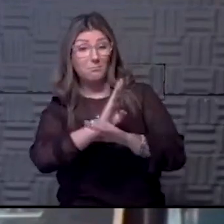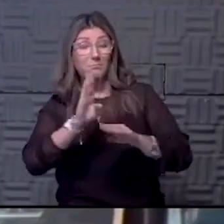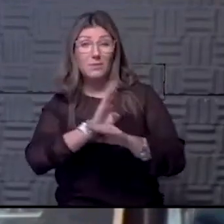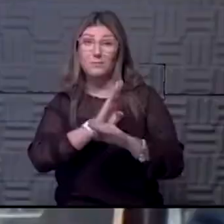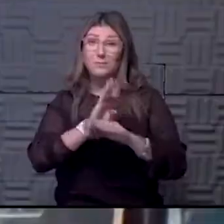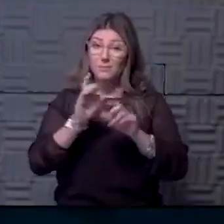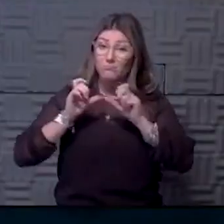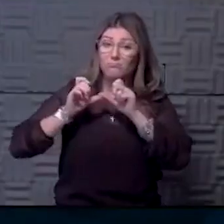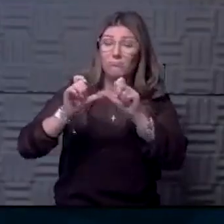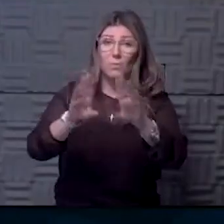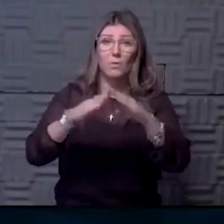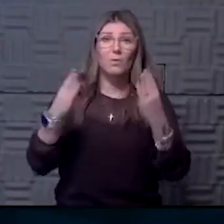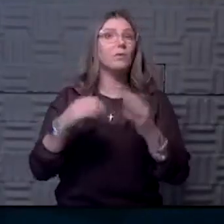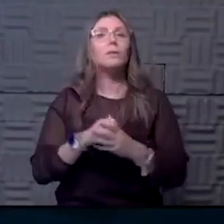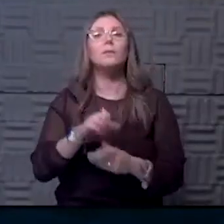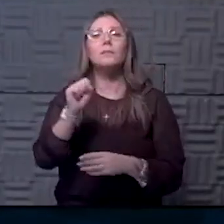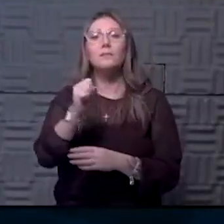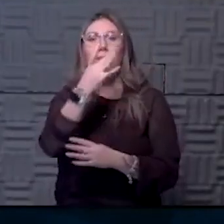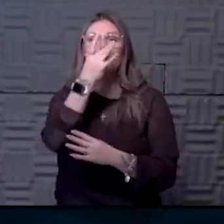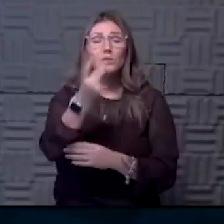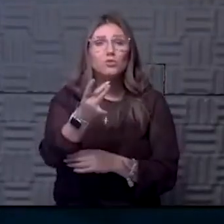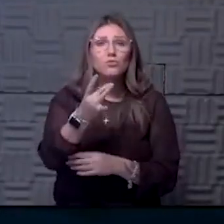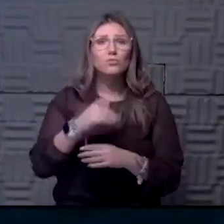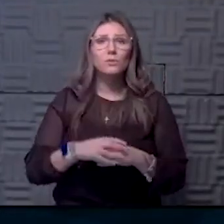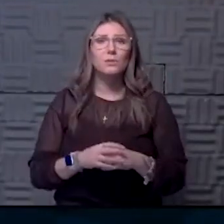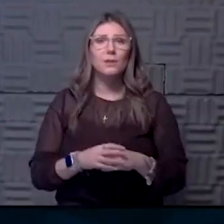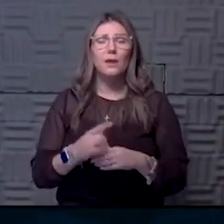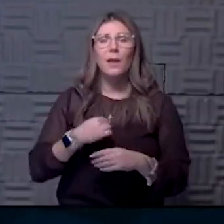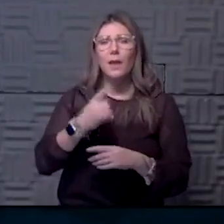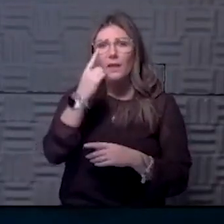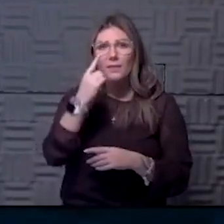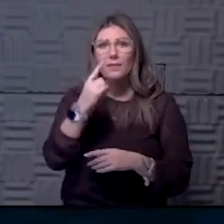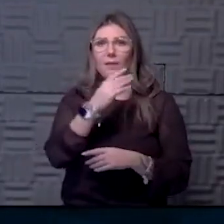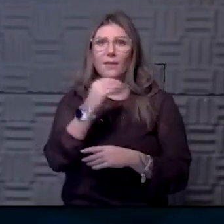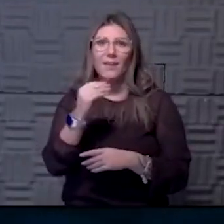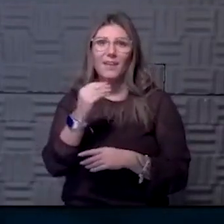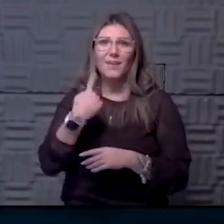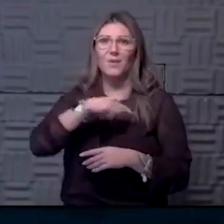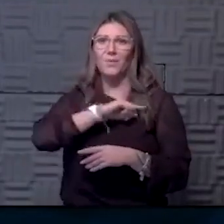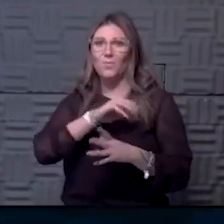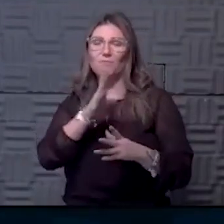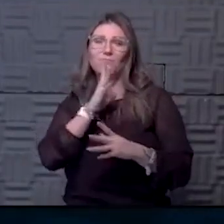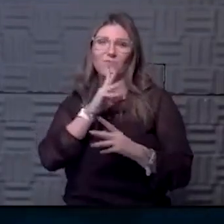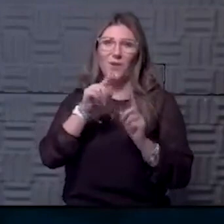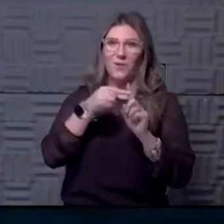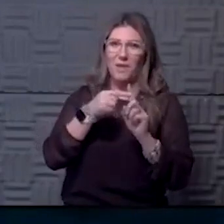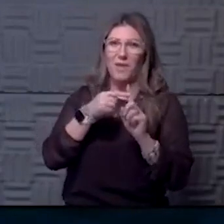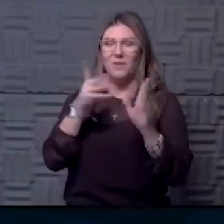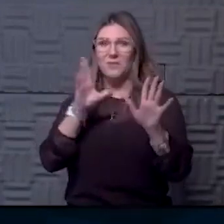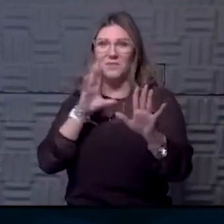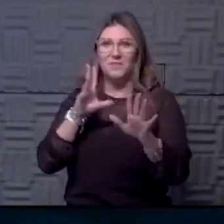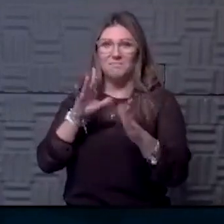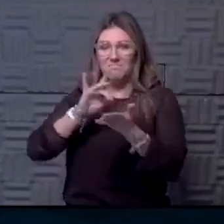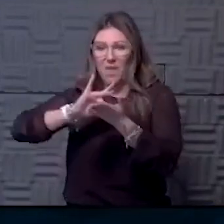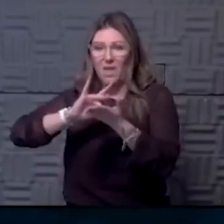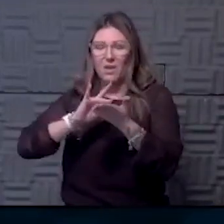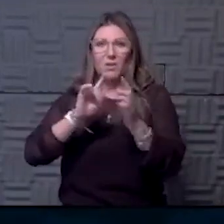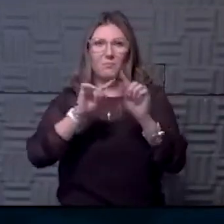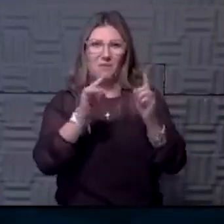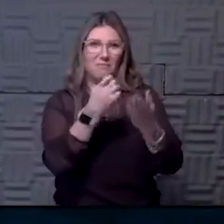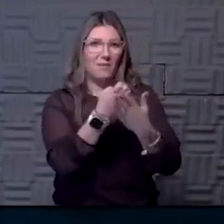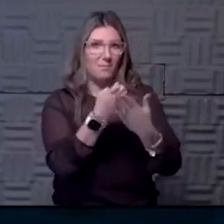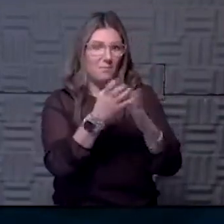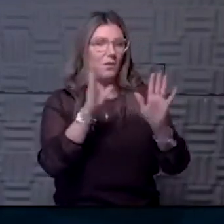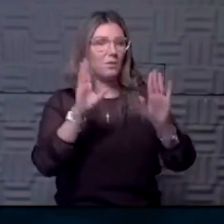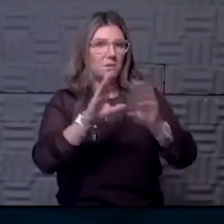employed. Yeah, no, it's interesting because I certainly think, and we'll stay on our lane around the economic part, but the health part,